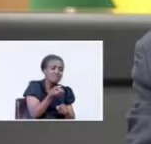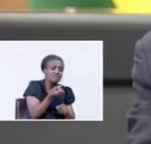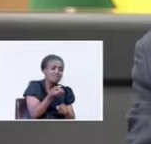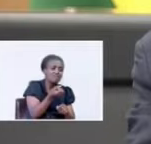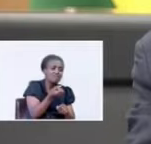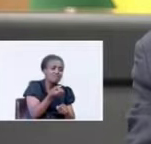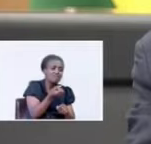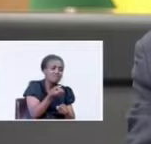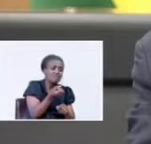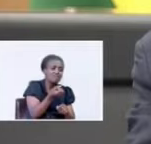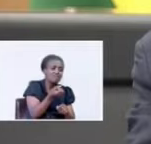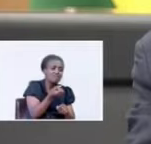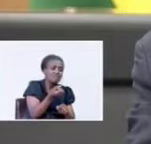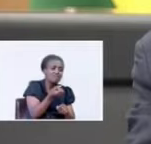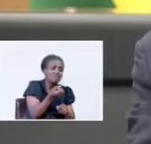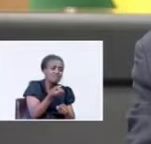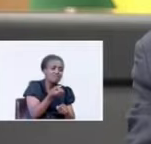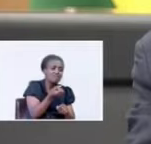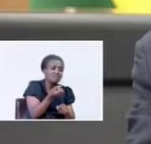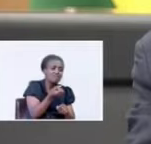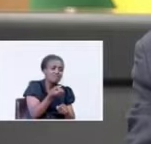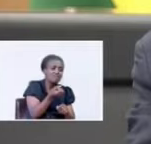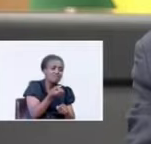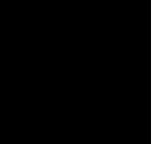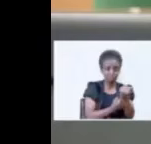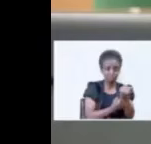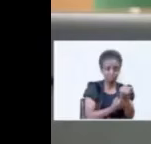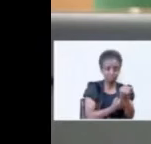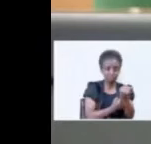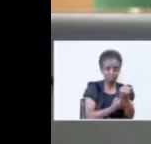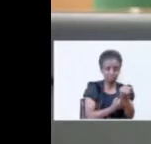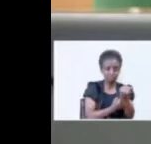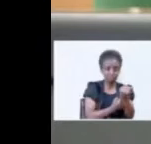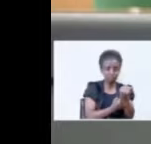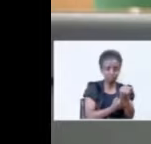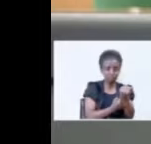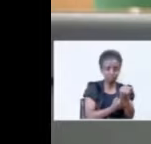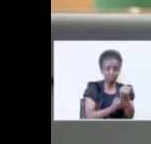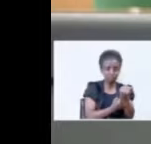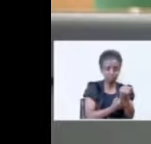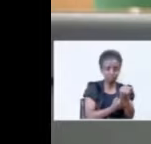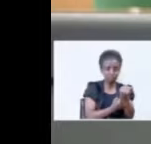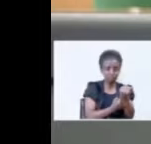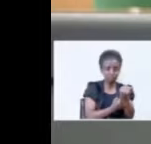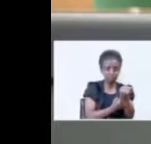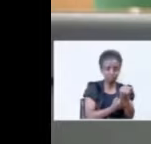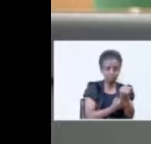soldier of RDF that has grown to that territory. Not a single